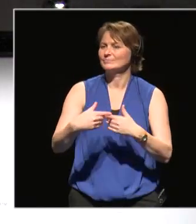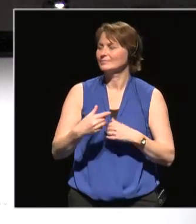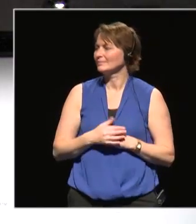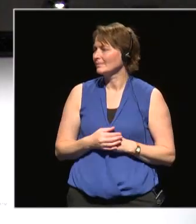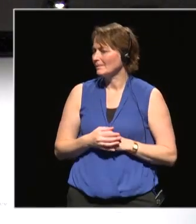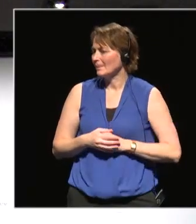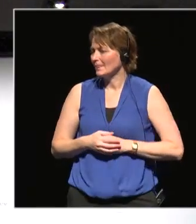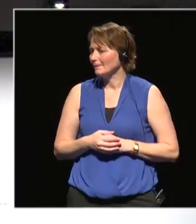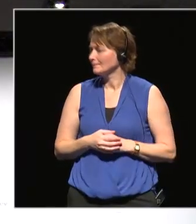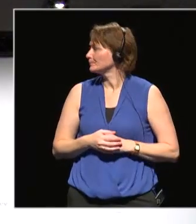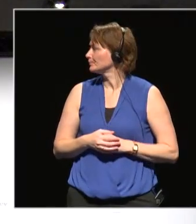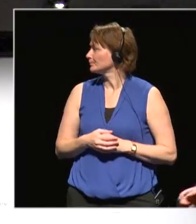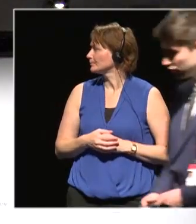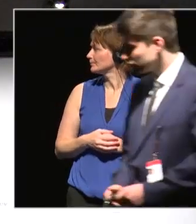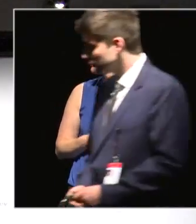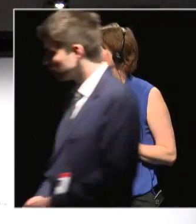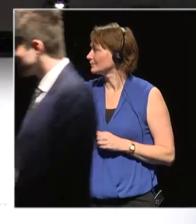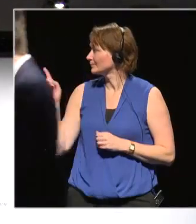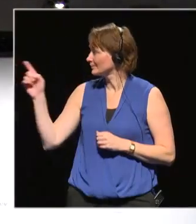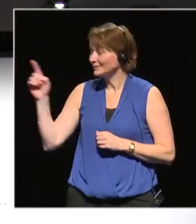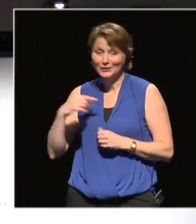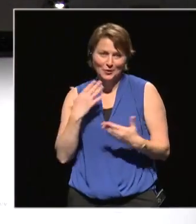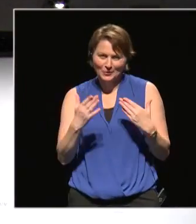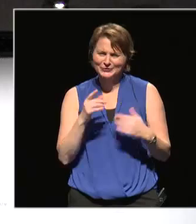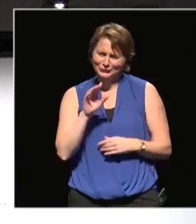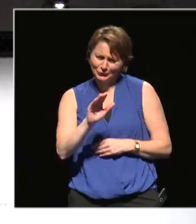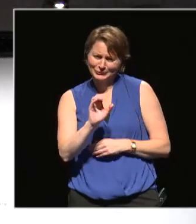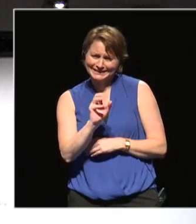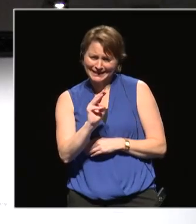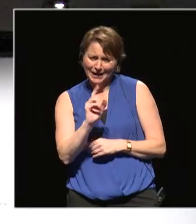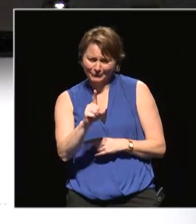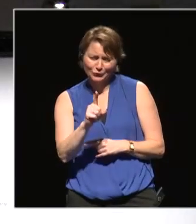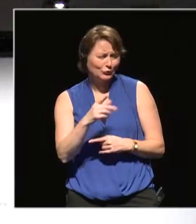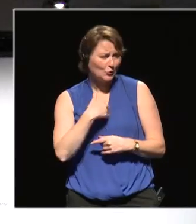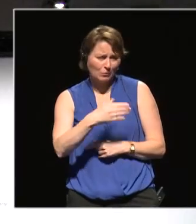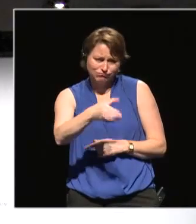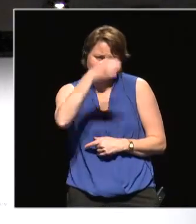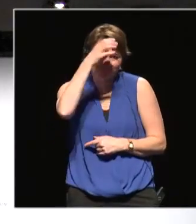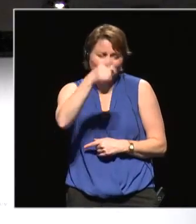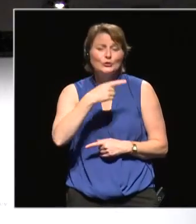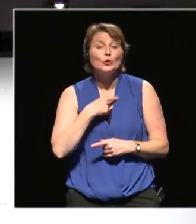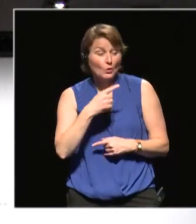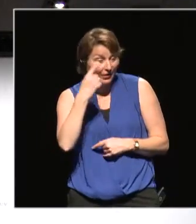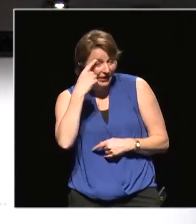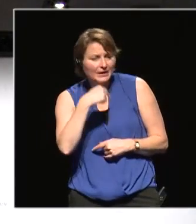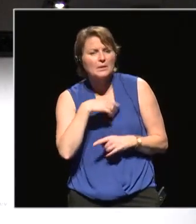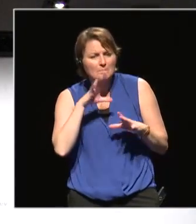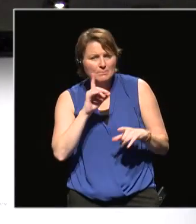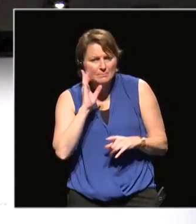to us today? Just turn this into a proposition, Sam, because you know as much about this as anybody here. What do you think they should be